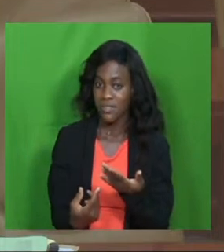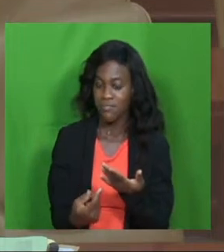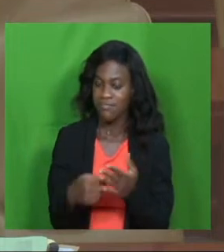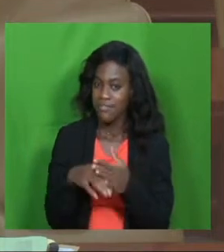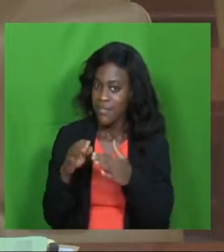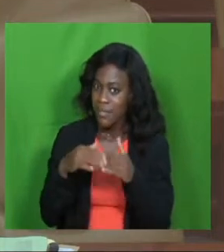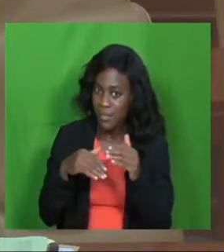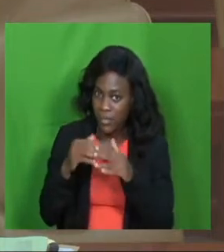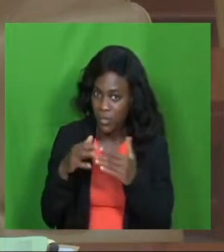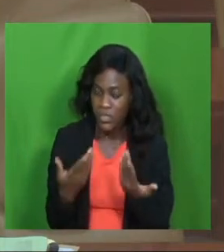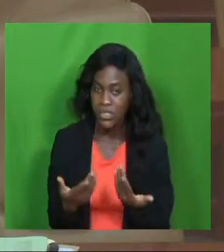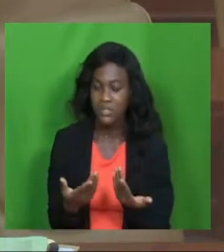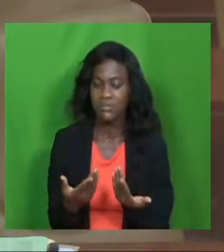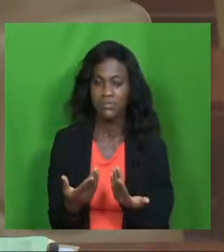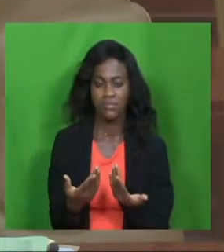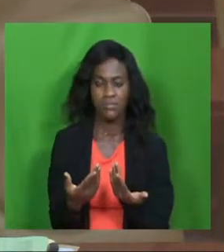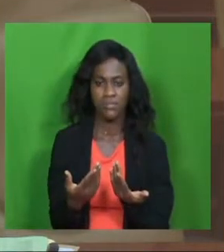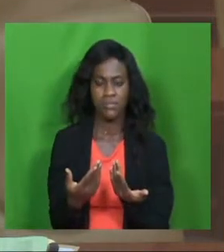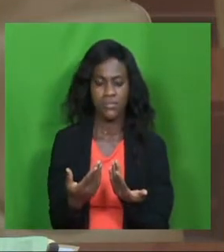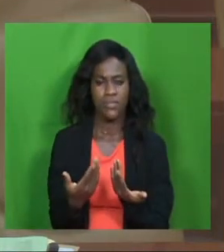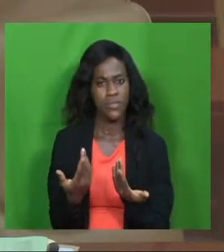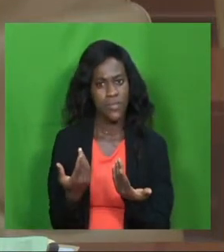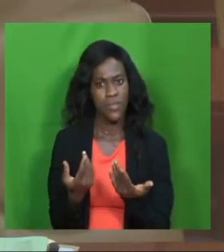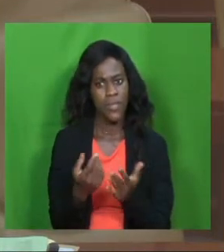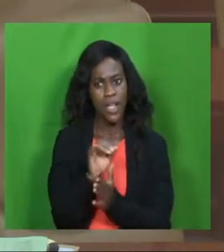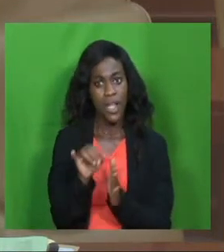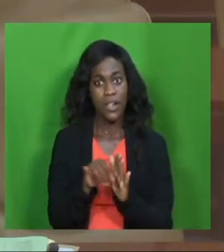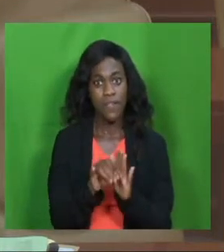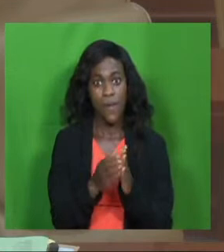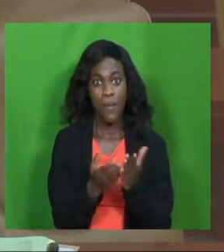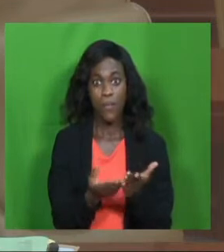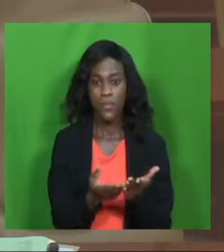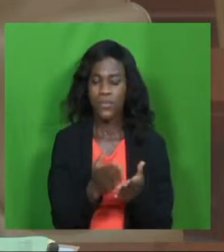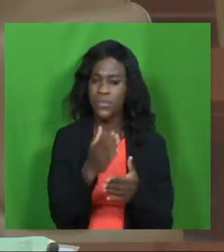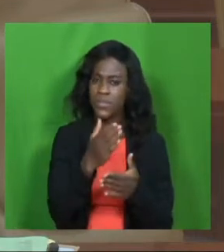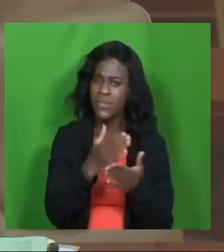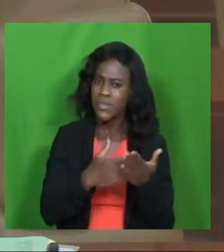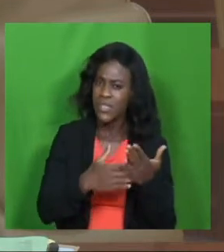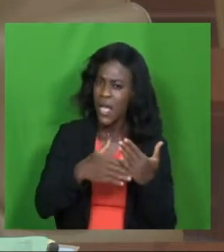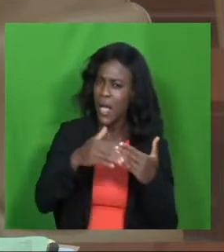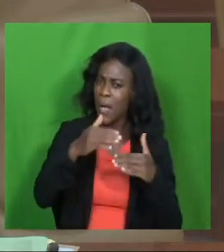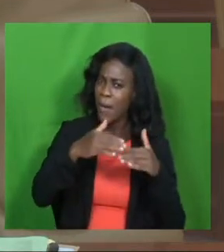notice that whereas some institutions are